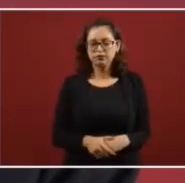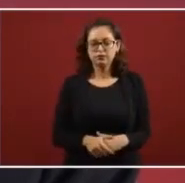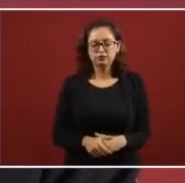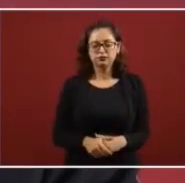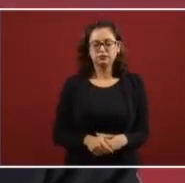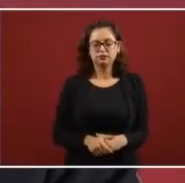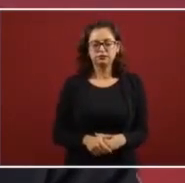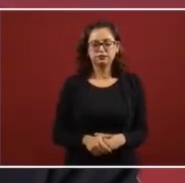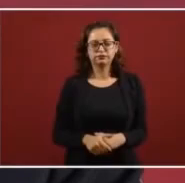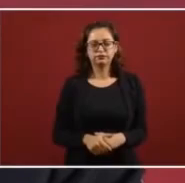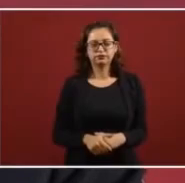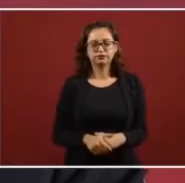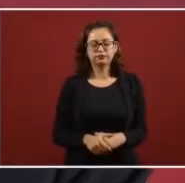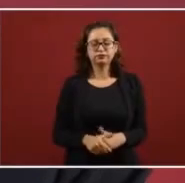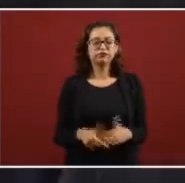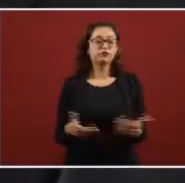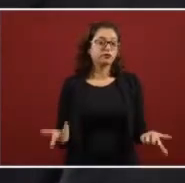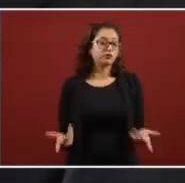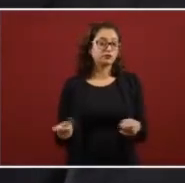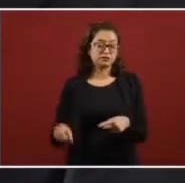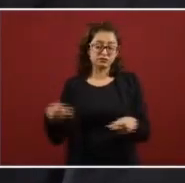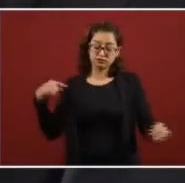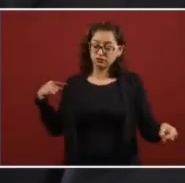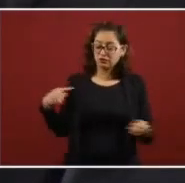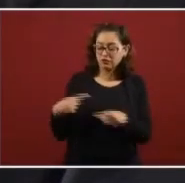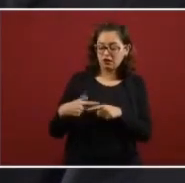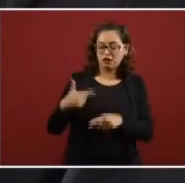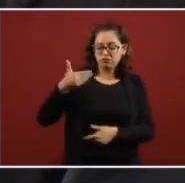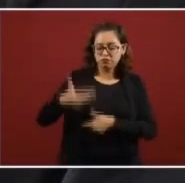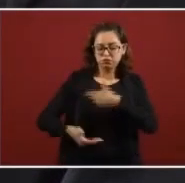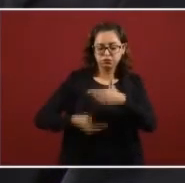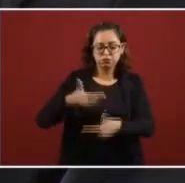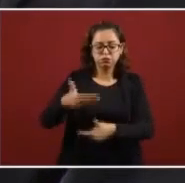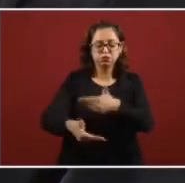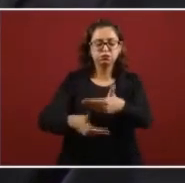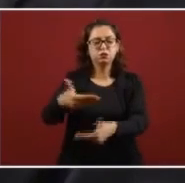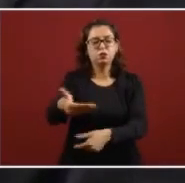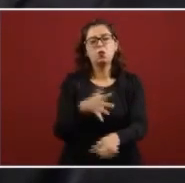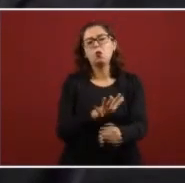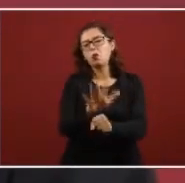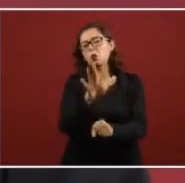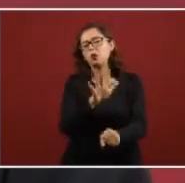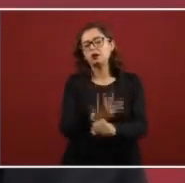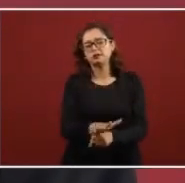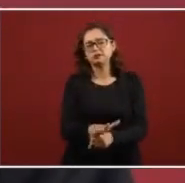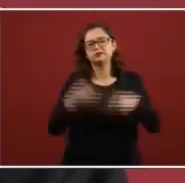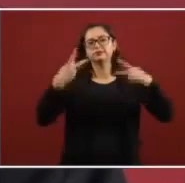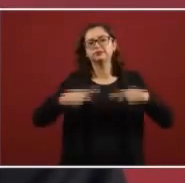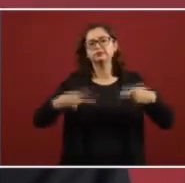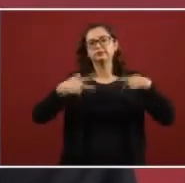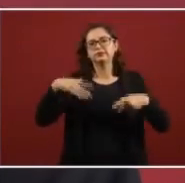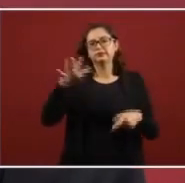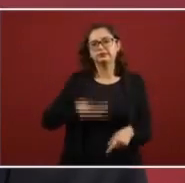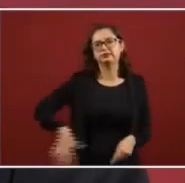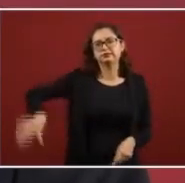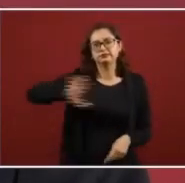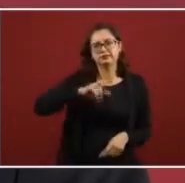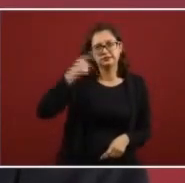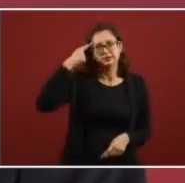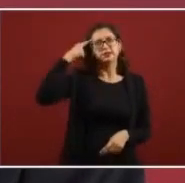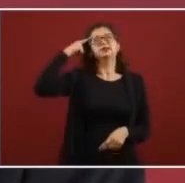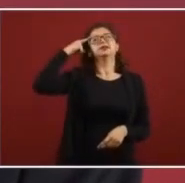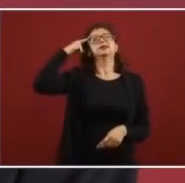stupid. So if one thing we've advanced in these last times is in the change